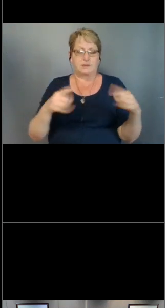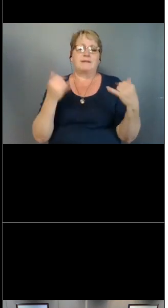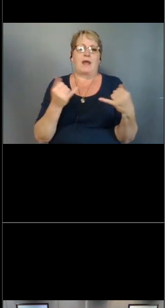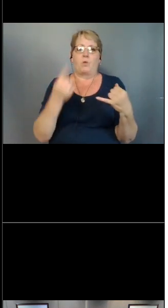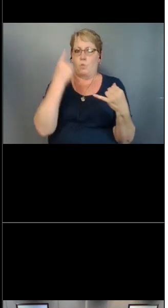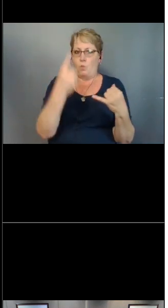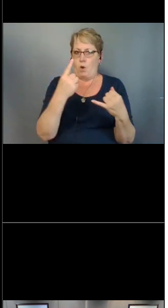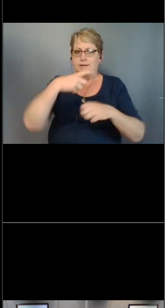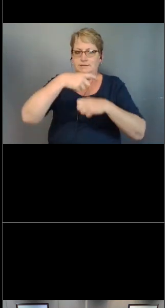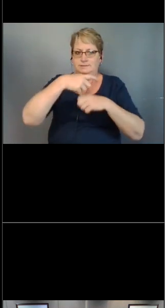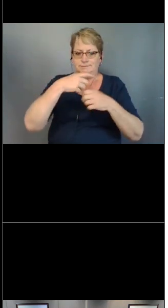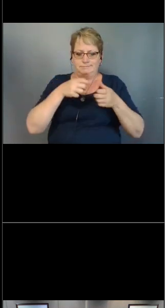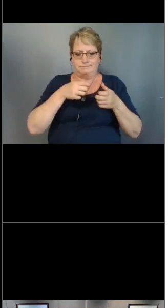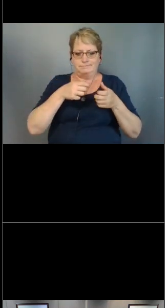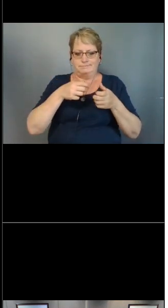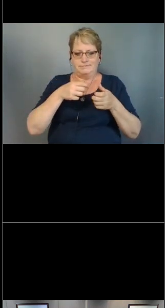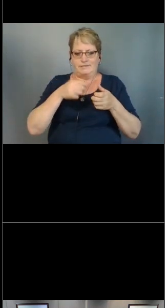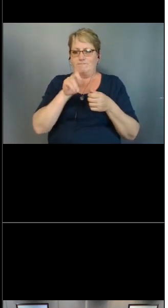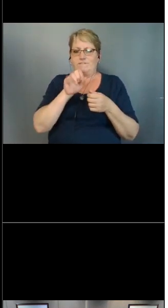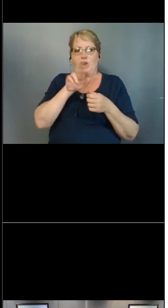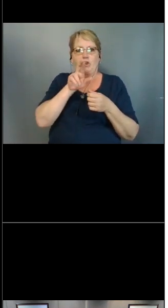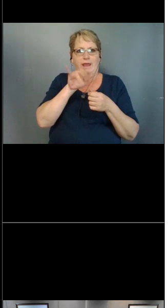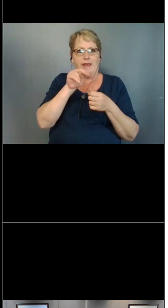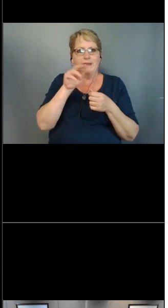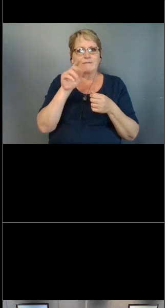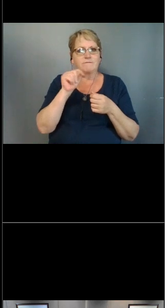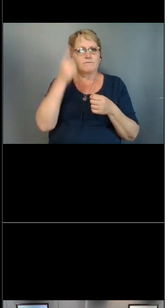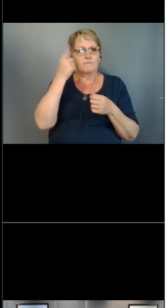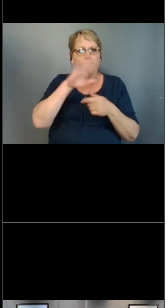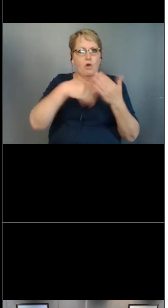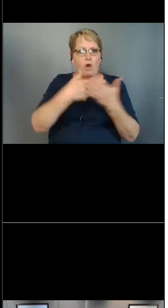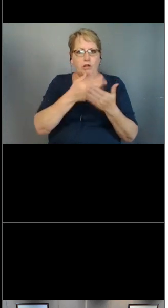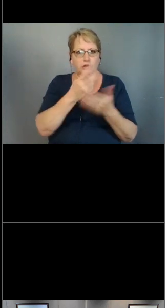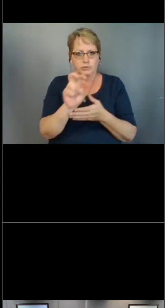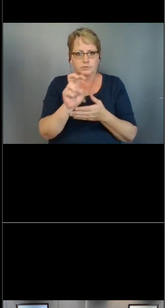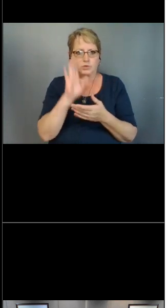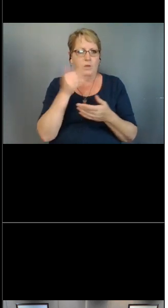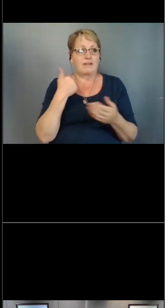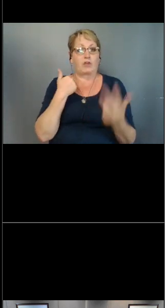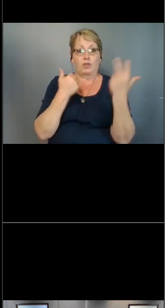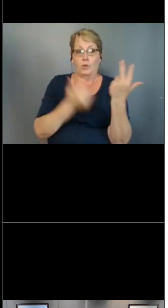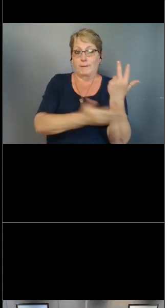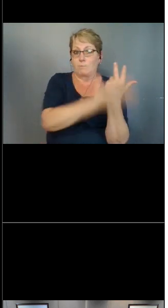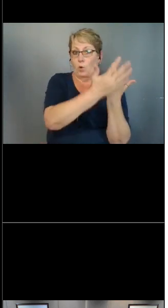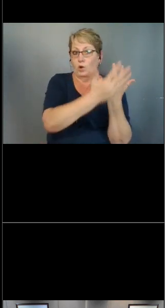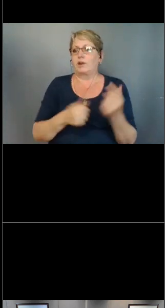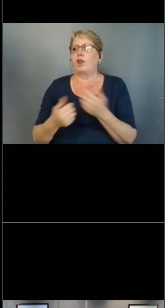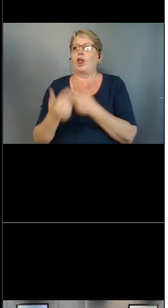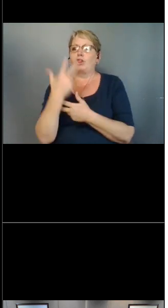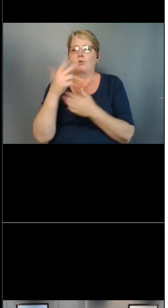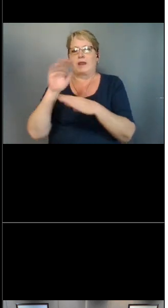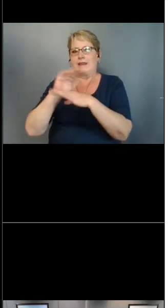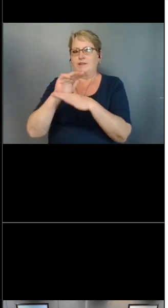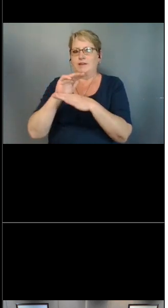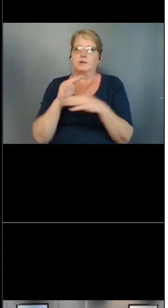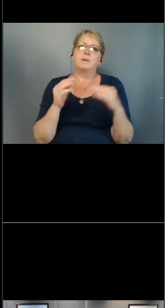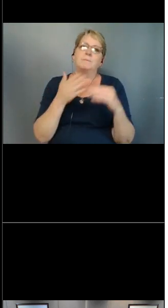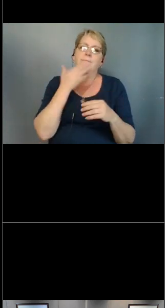for all trips. Additionally, all routes will have at least three morning and three evening trips, which allows for greater passenger